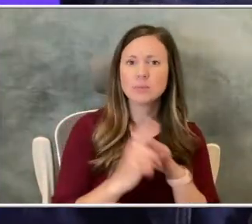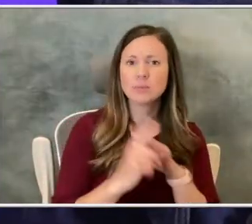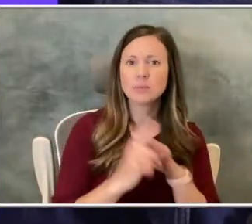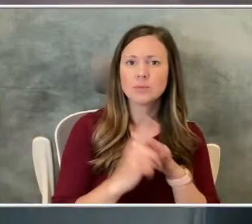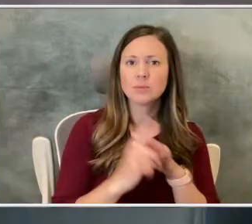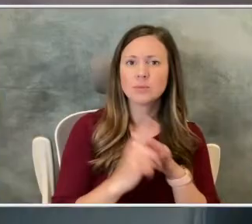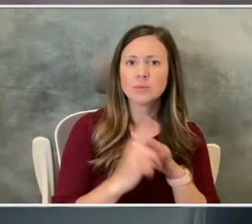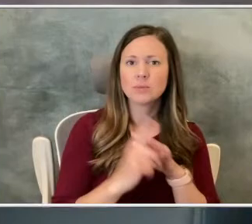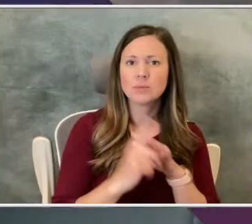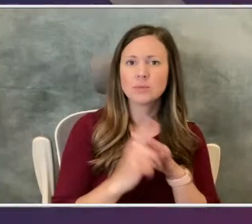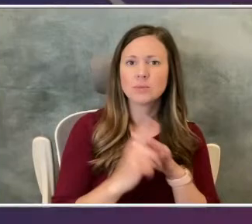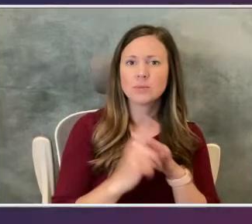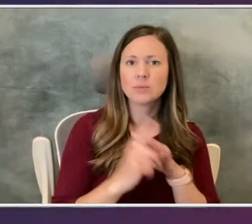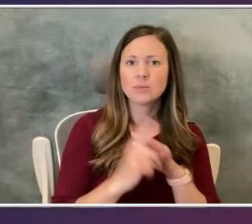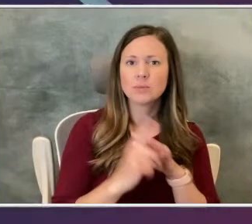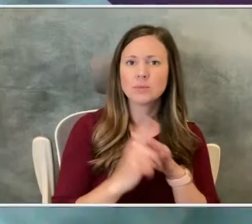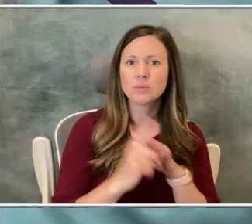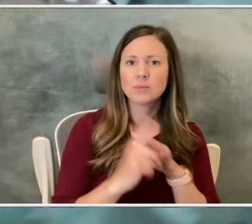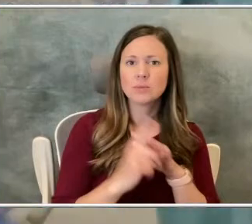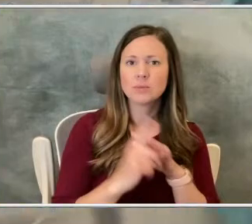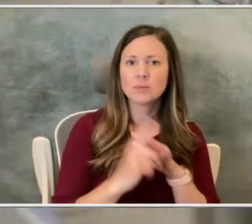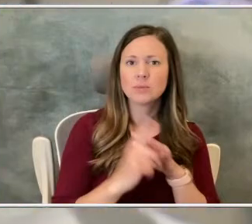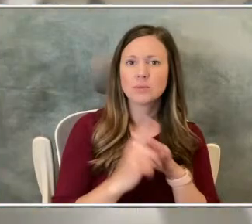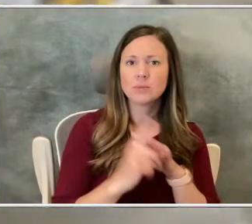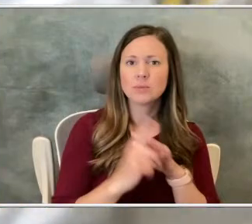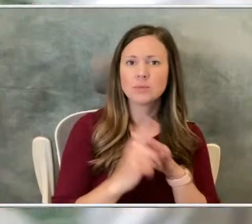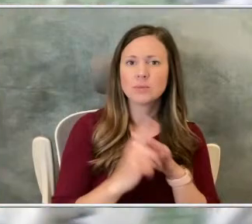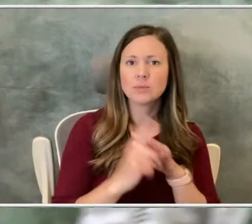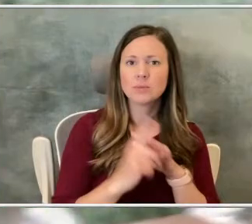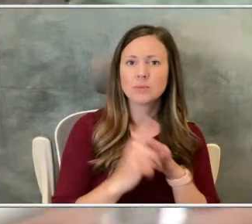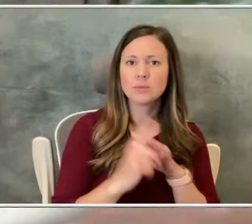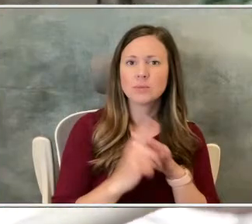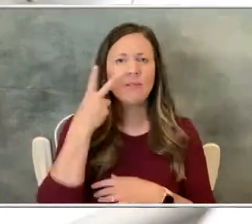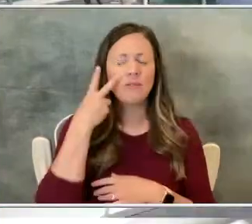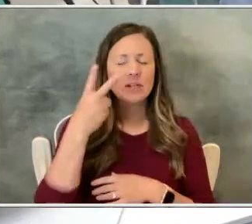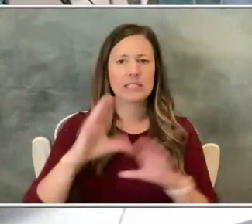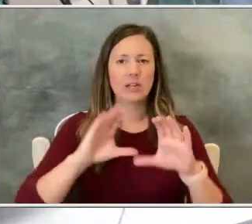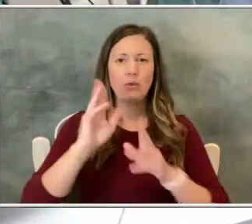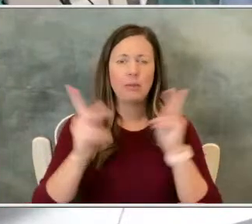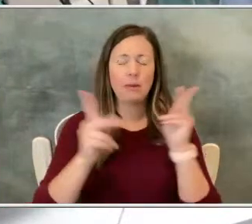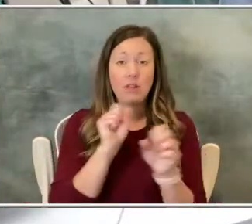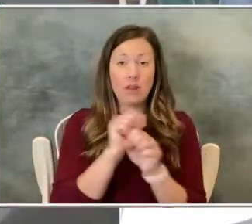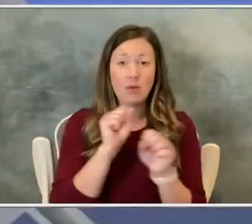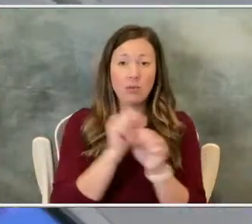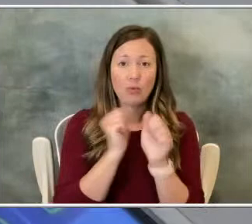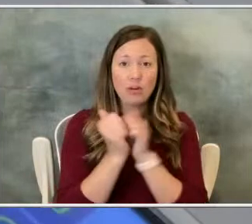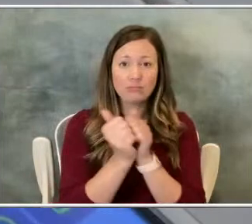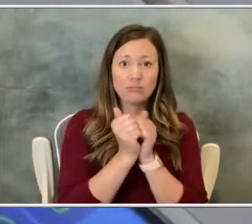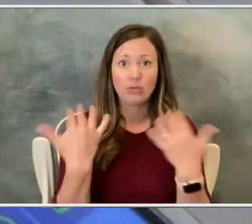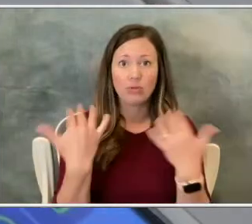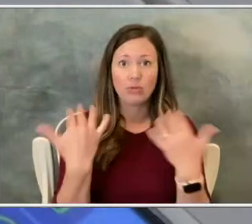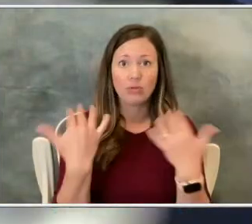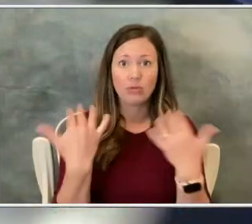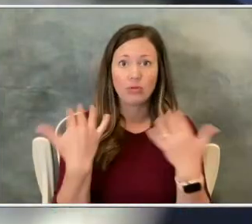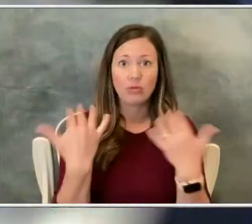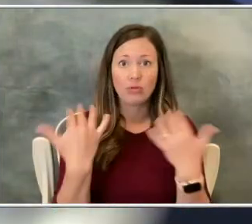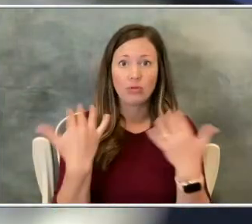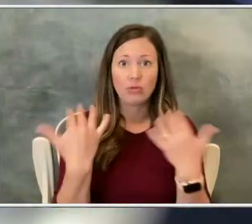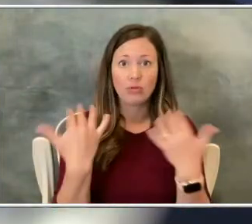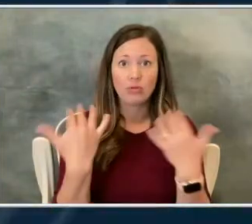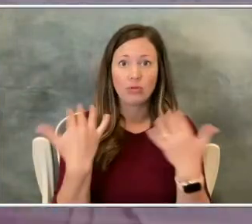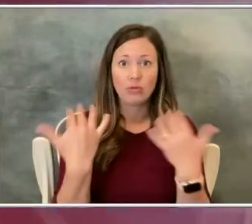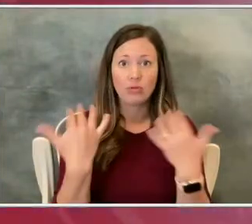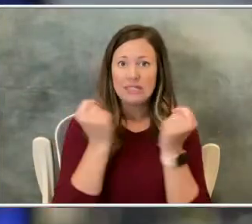had a heart in me. I have never seen a group of people work together so good as this team of heart specialists. I mean, it's